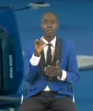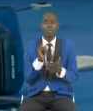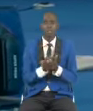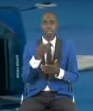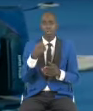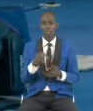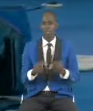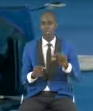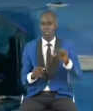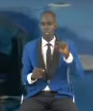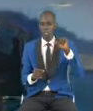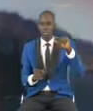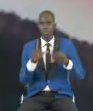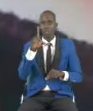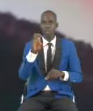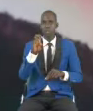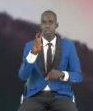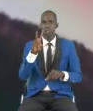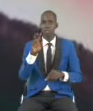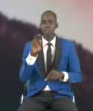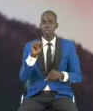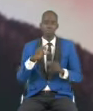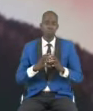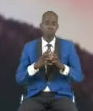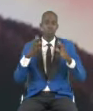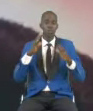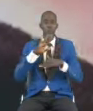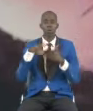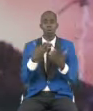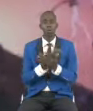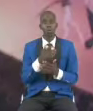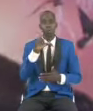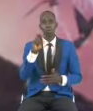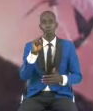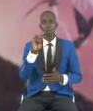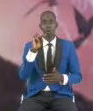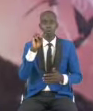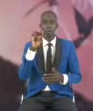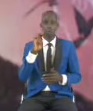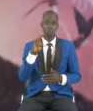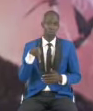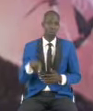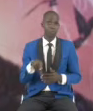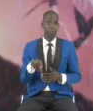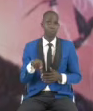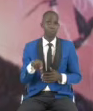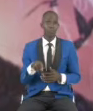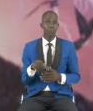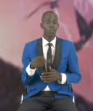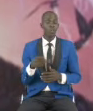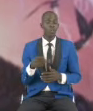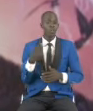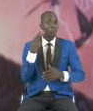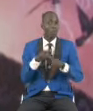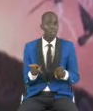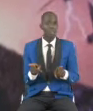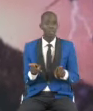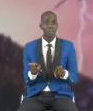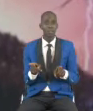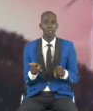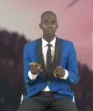leaven leaveneth the whole lump? Look at verse 7. In verse 7, purge out therefore